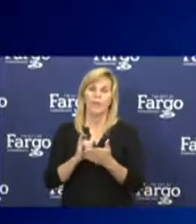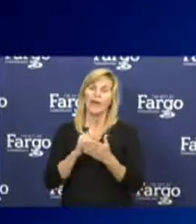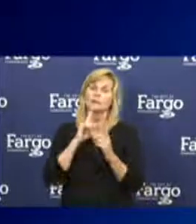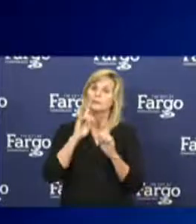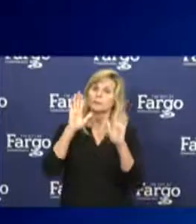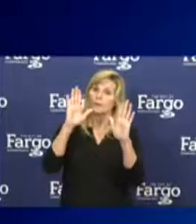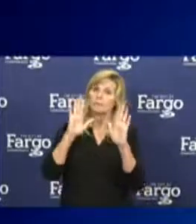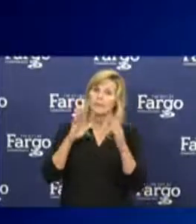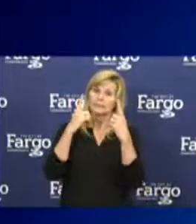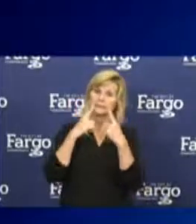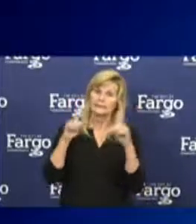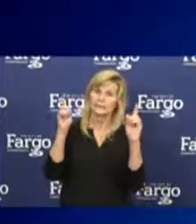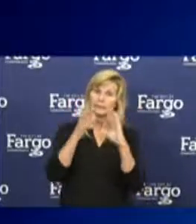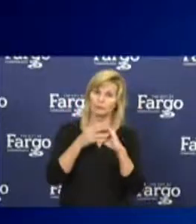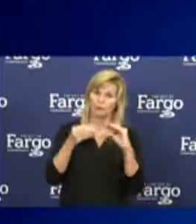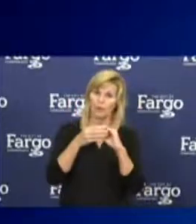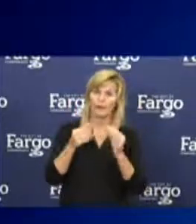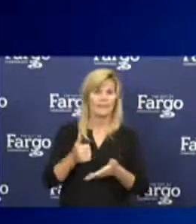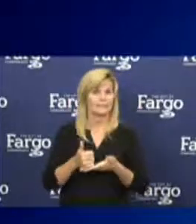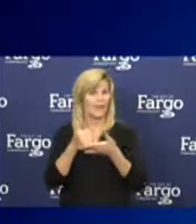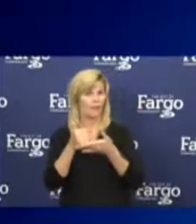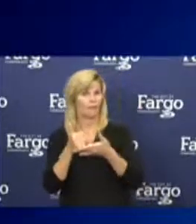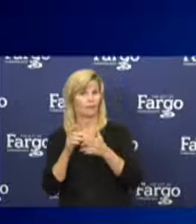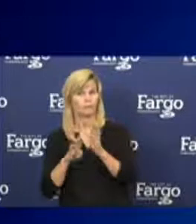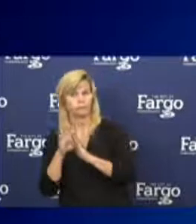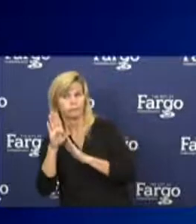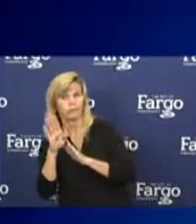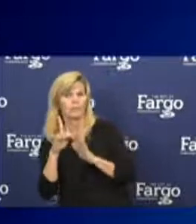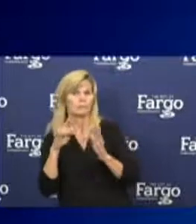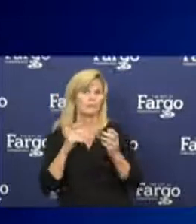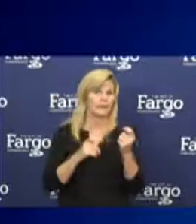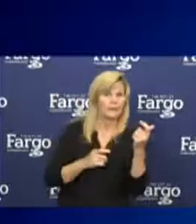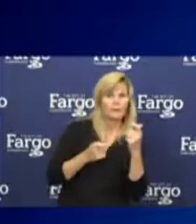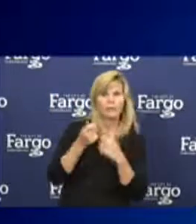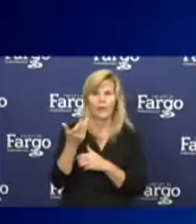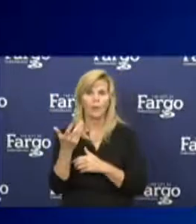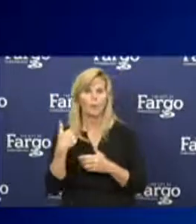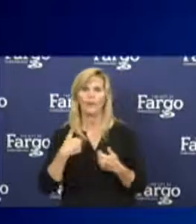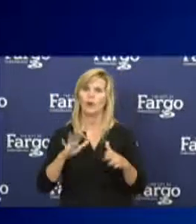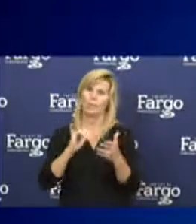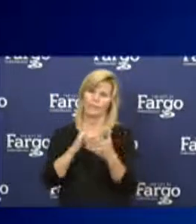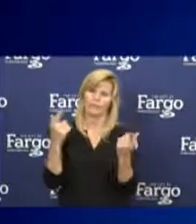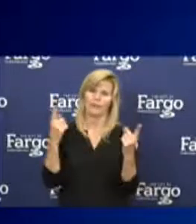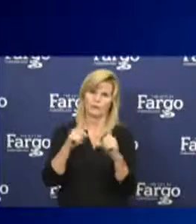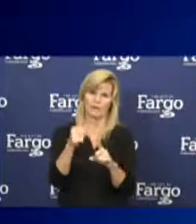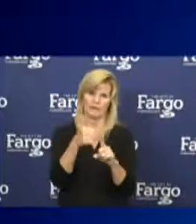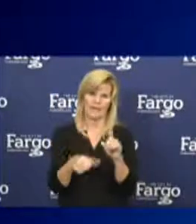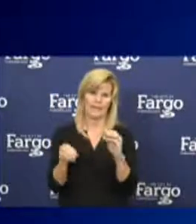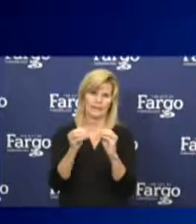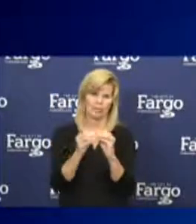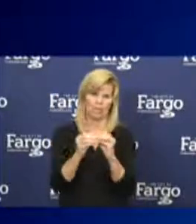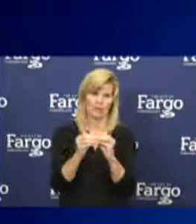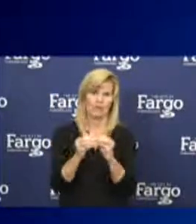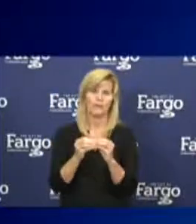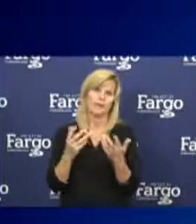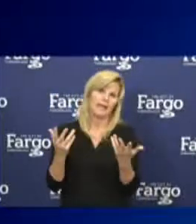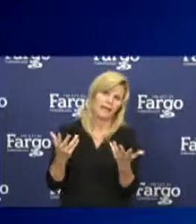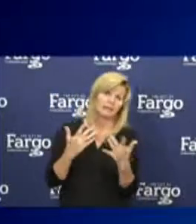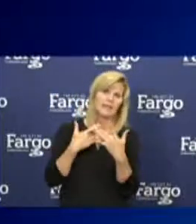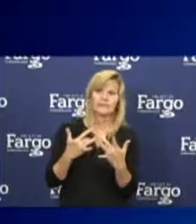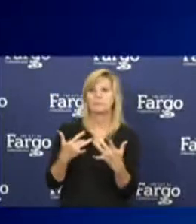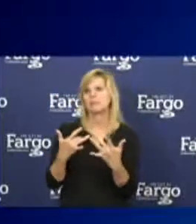Again, a cautionary note, we've had a couple of little flares here starting back in Cass County, and we don't want that to happen anymore. And those usually bubble over